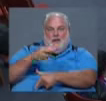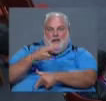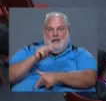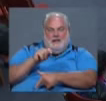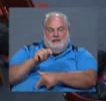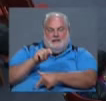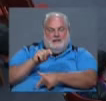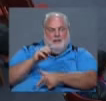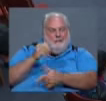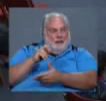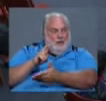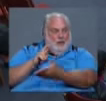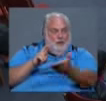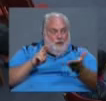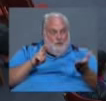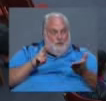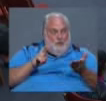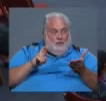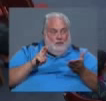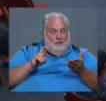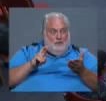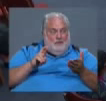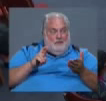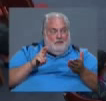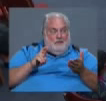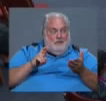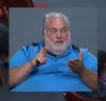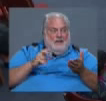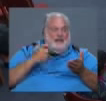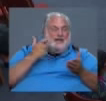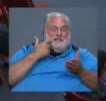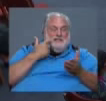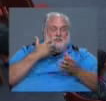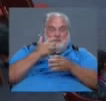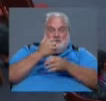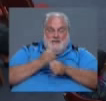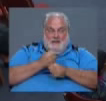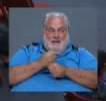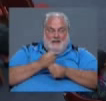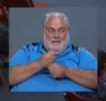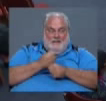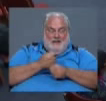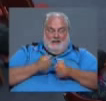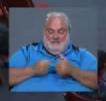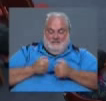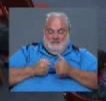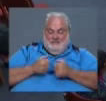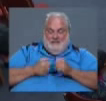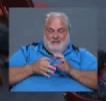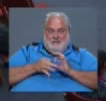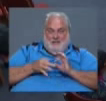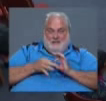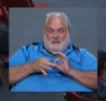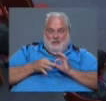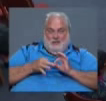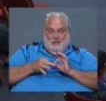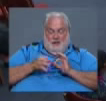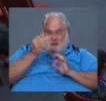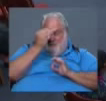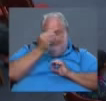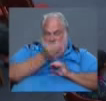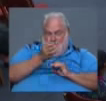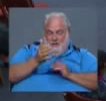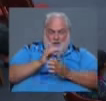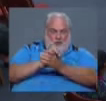Mayor and my fellow colleagues, I just received a text, and I just want to send